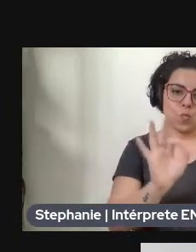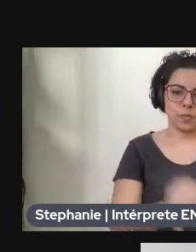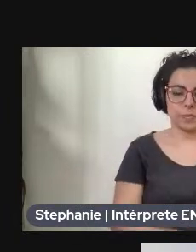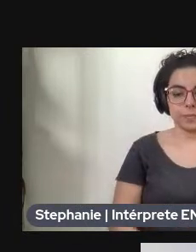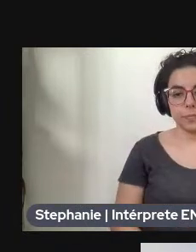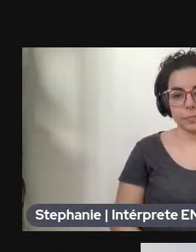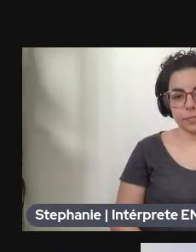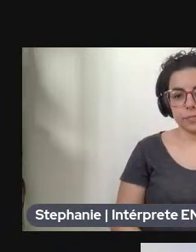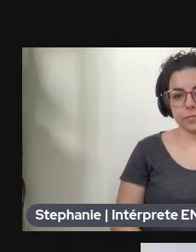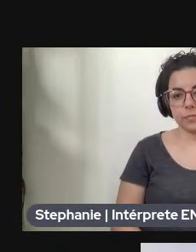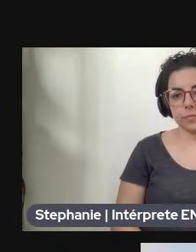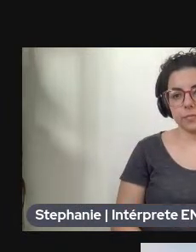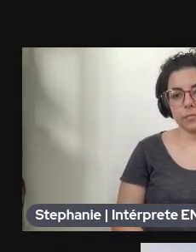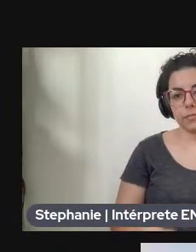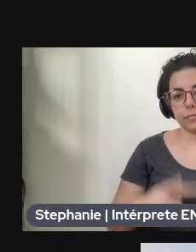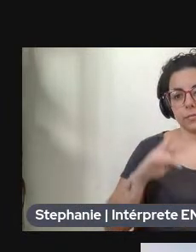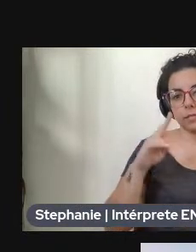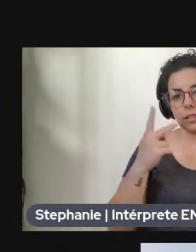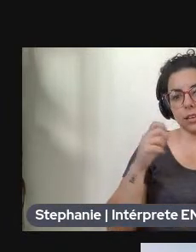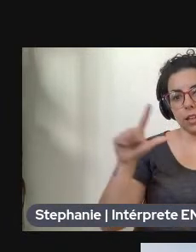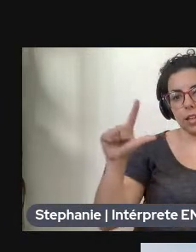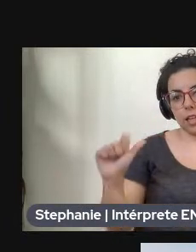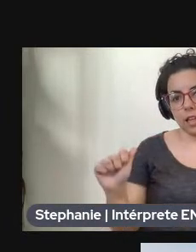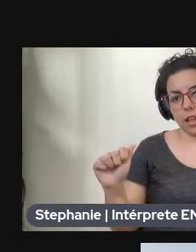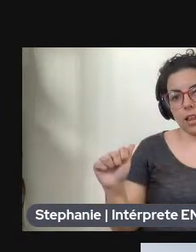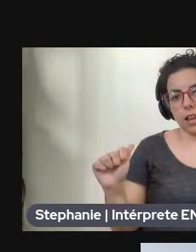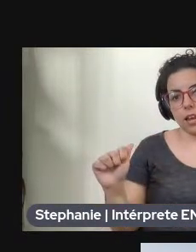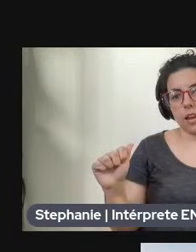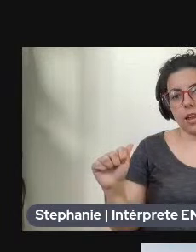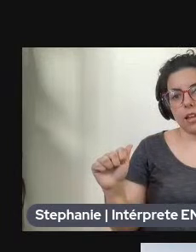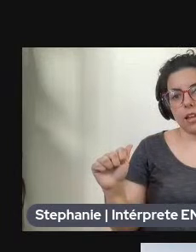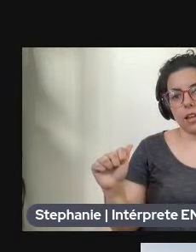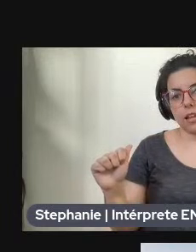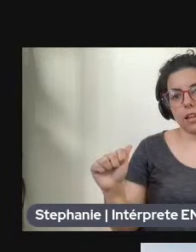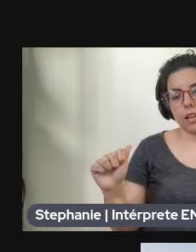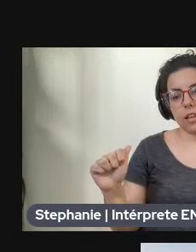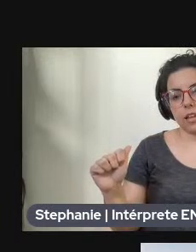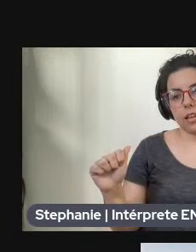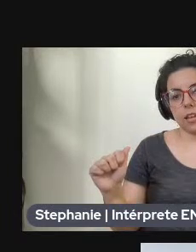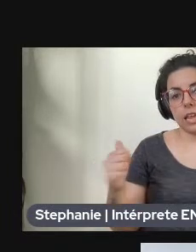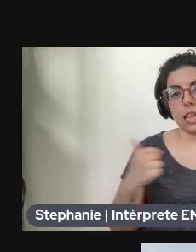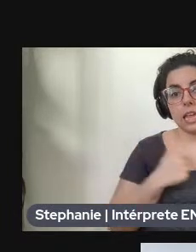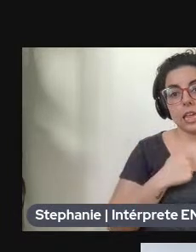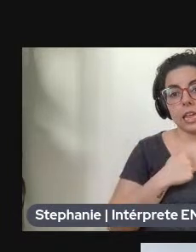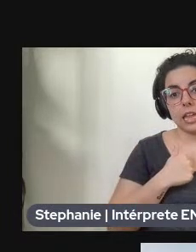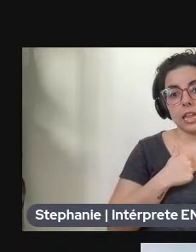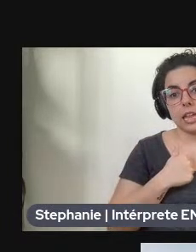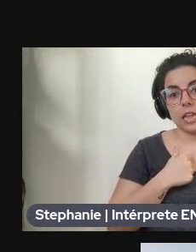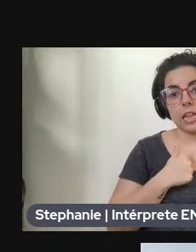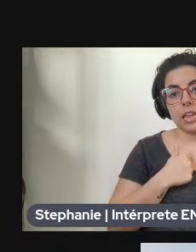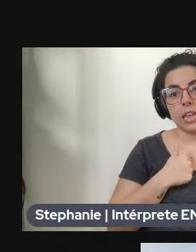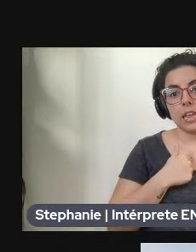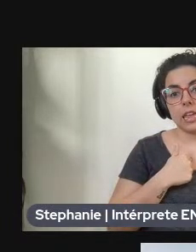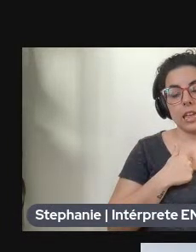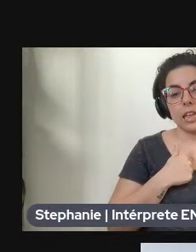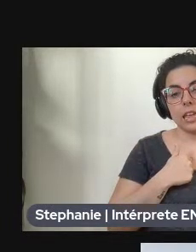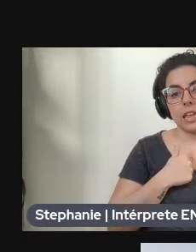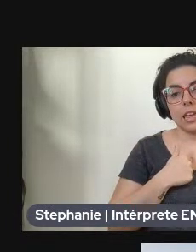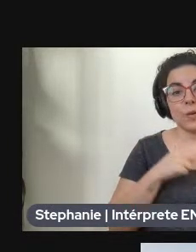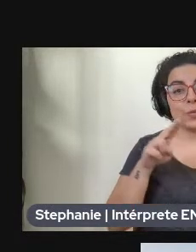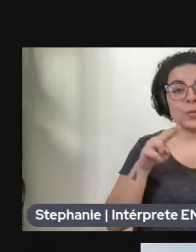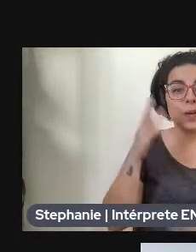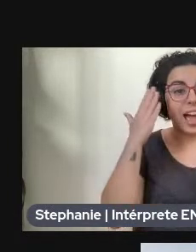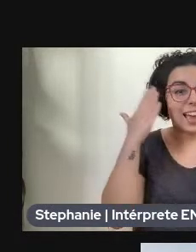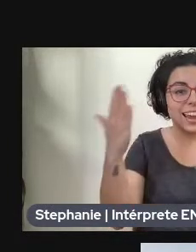One thing I didn't. I was the one who never thanked for the invitation. I thank you very much for